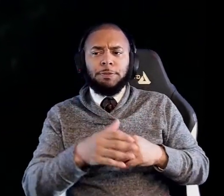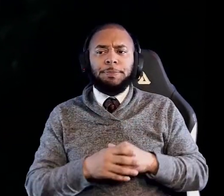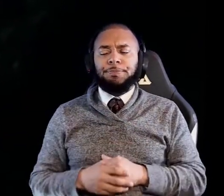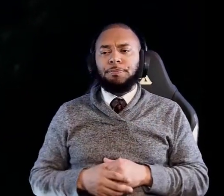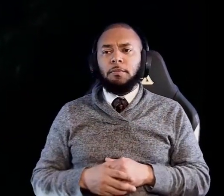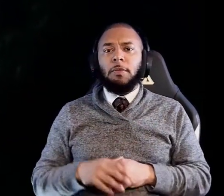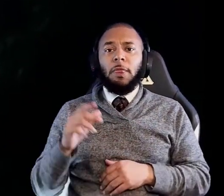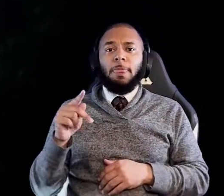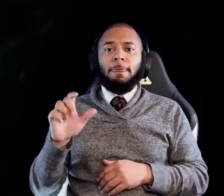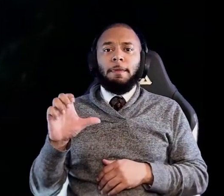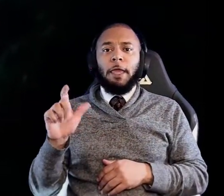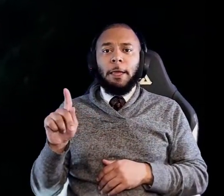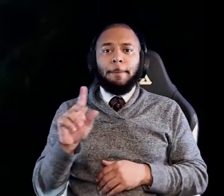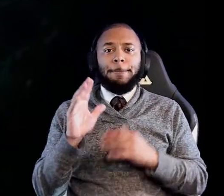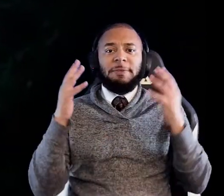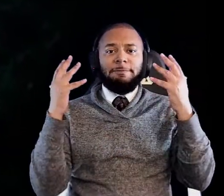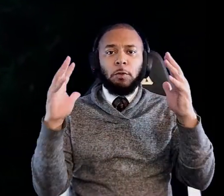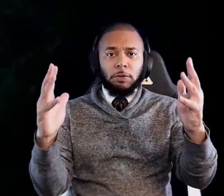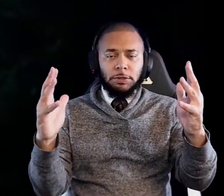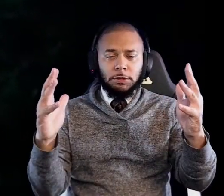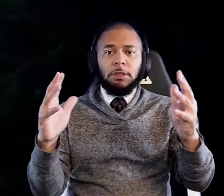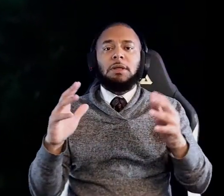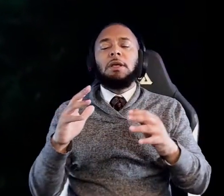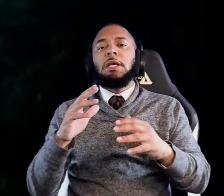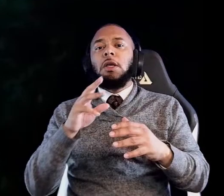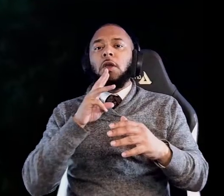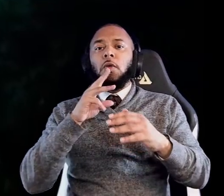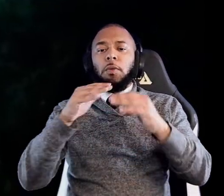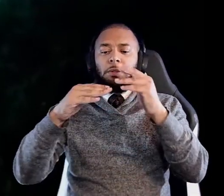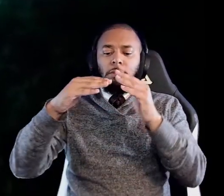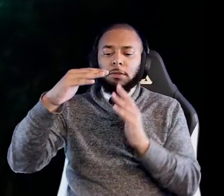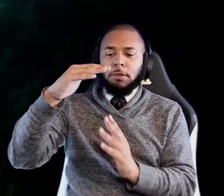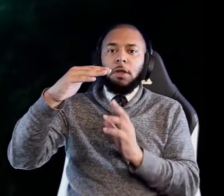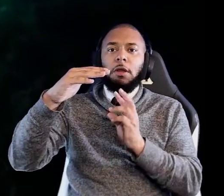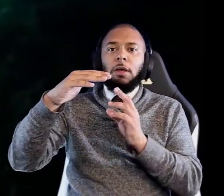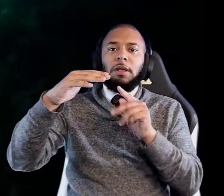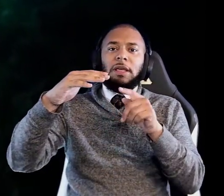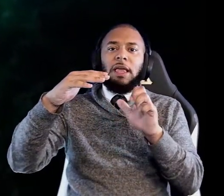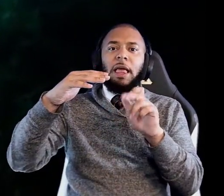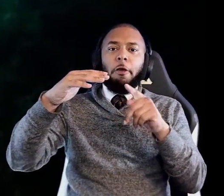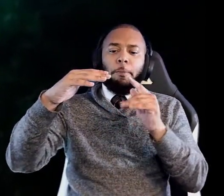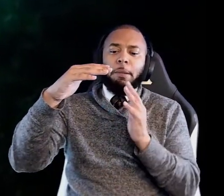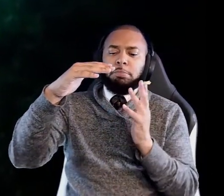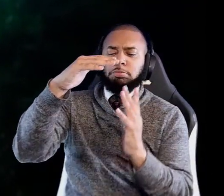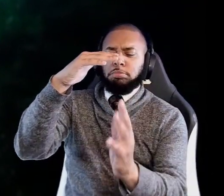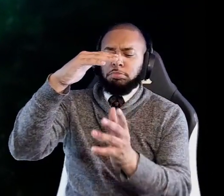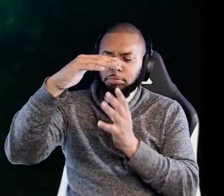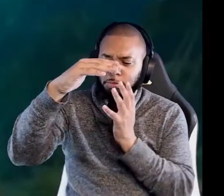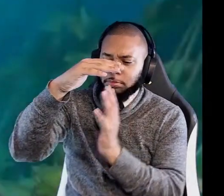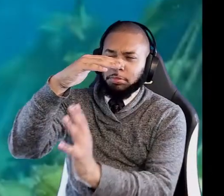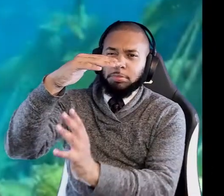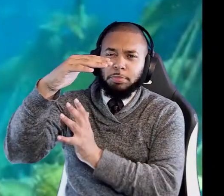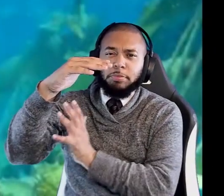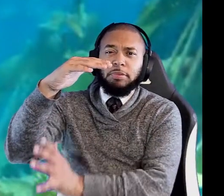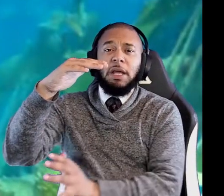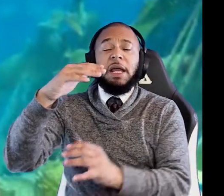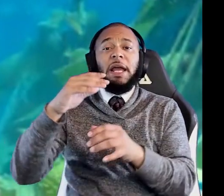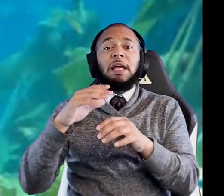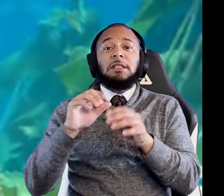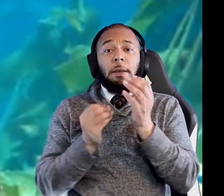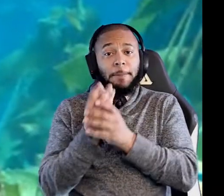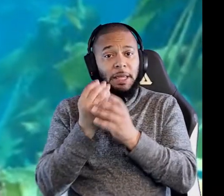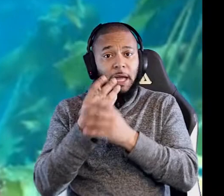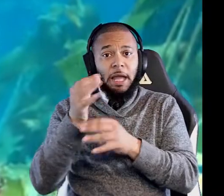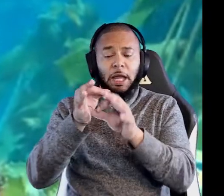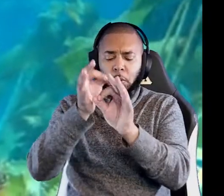forests. Kelp forest is an underground forest. You might call it seaweed. Kelp is a long strand plant that grows,